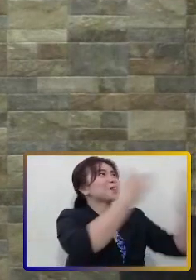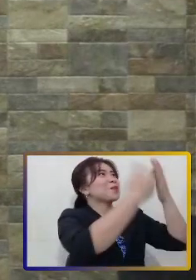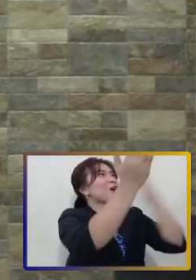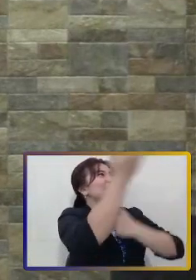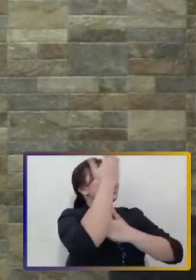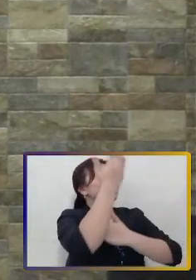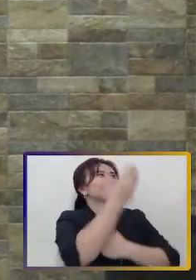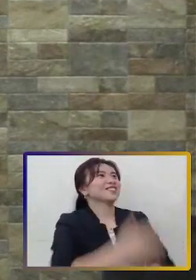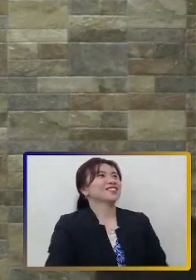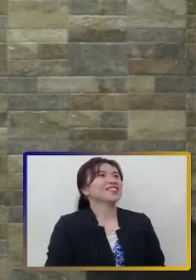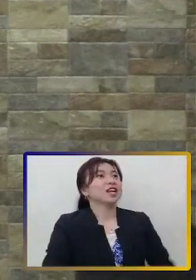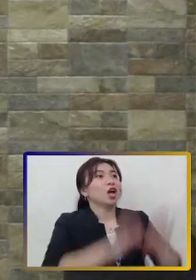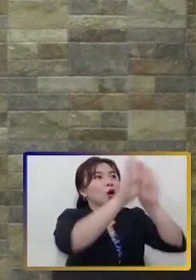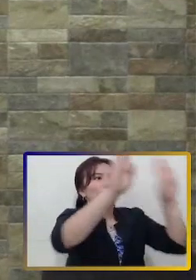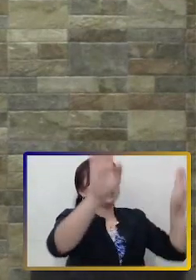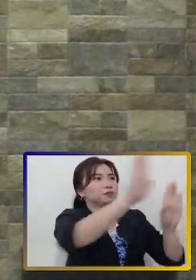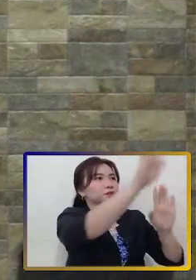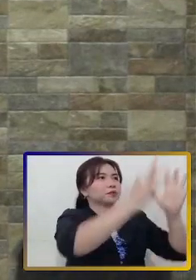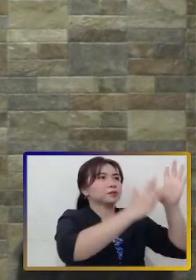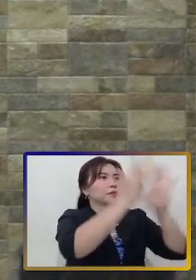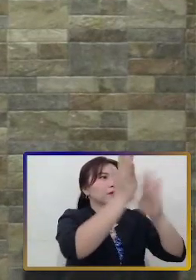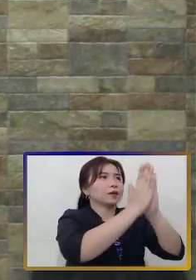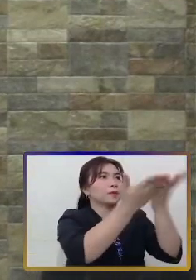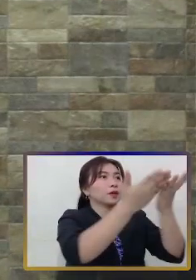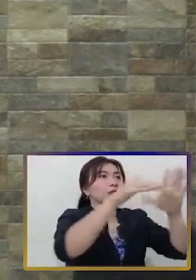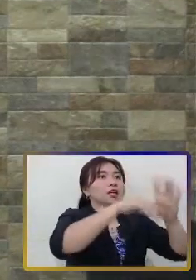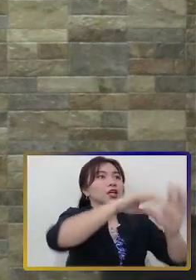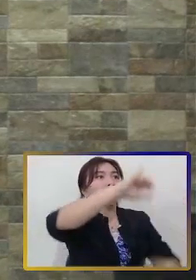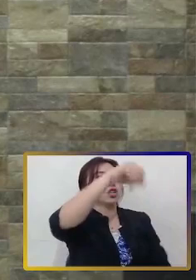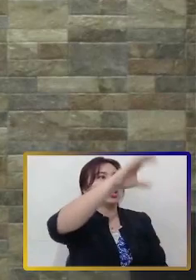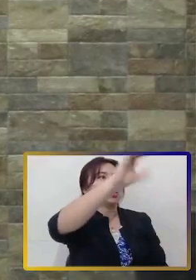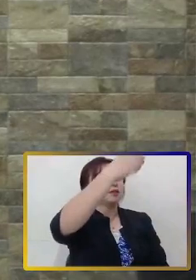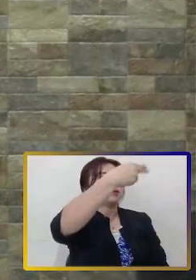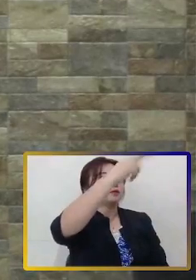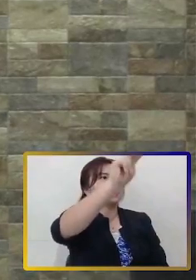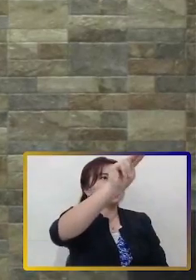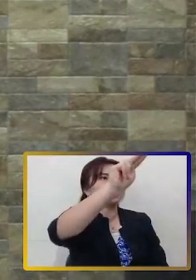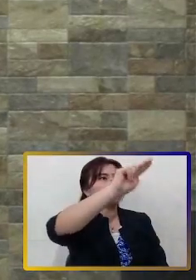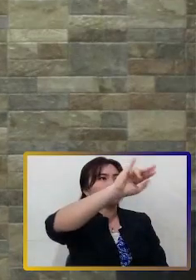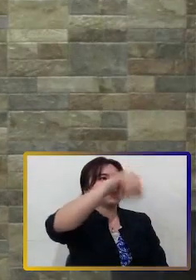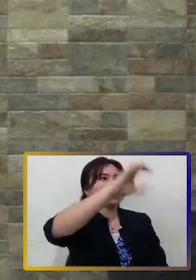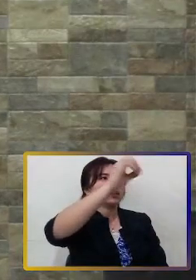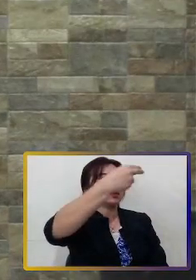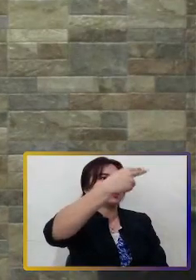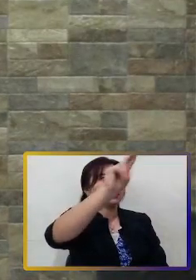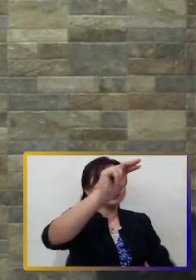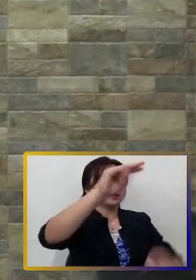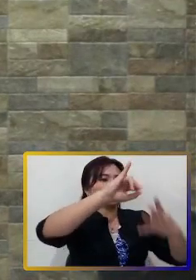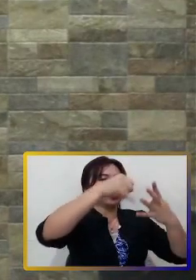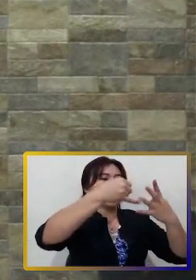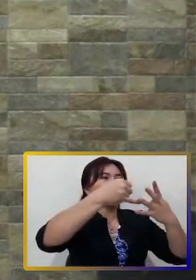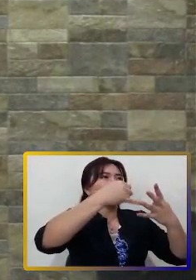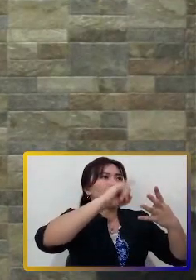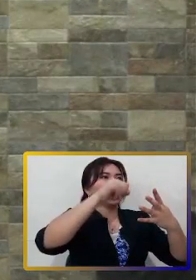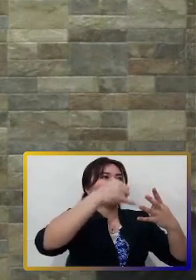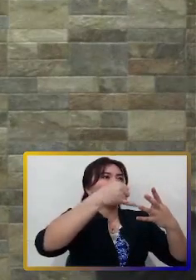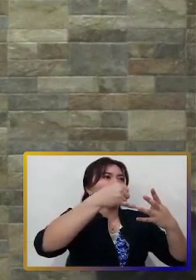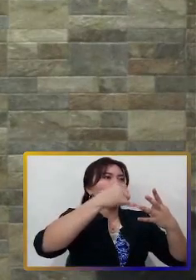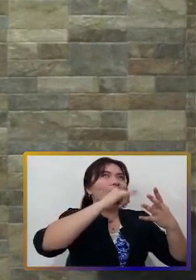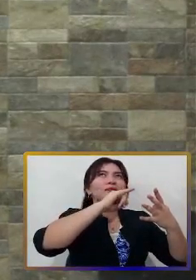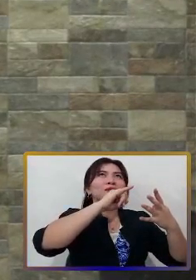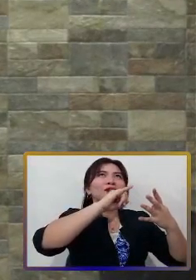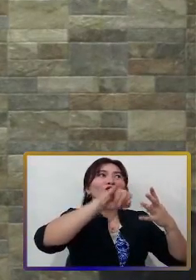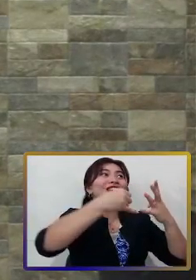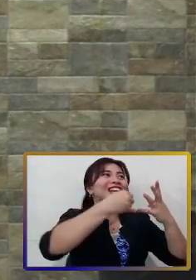is that the background of the book of John the Main Purpose of the book of John brethren is to inspire